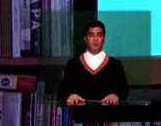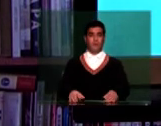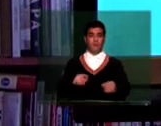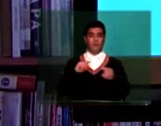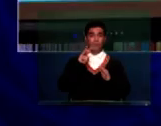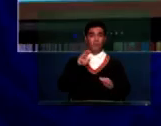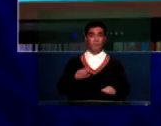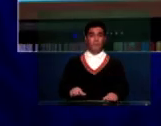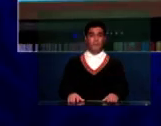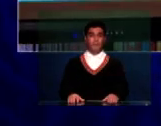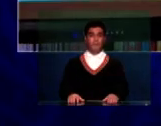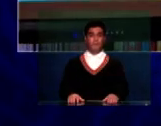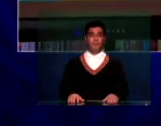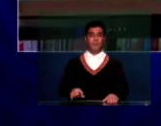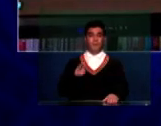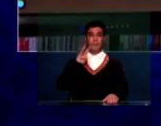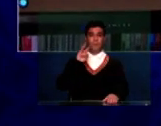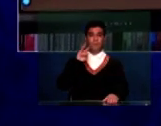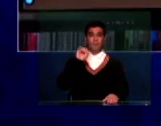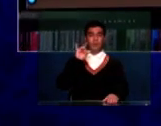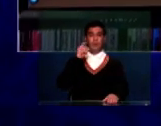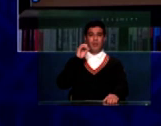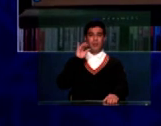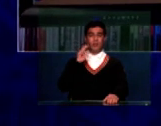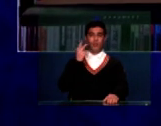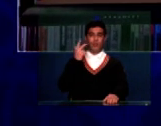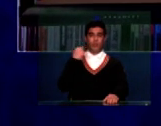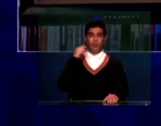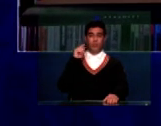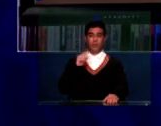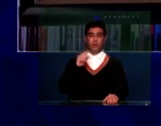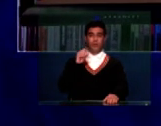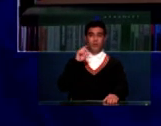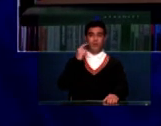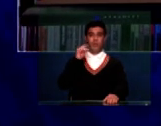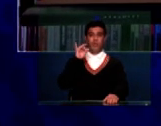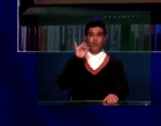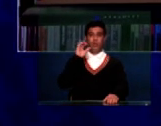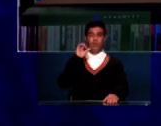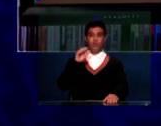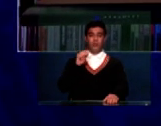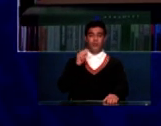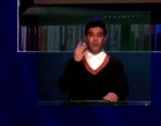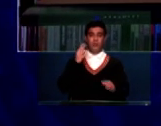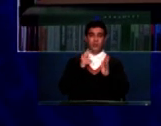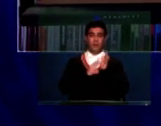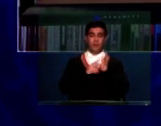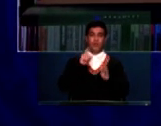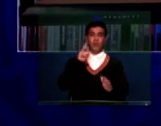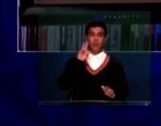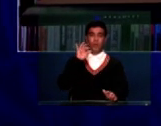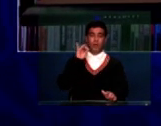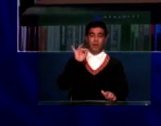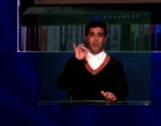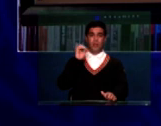Reaksiya natijasida marganez qo'sh oksidi oldida 3 soni, gidroksid iyonlar oldida 48, 5 ta xlorat iyoni,